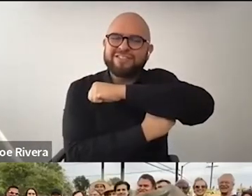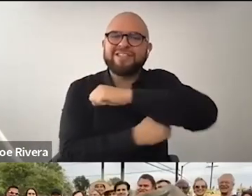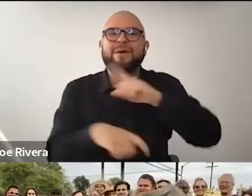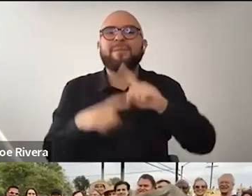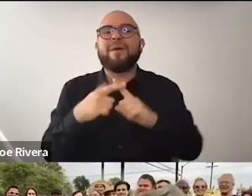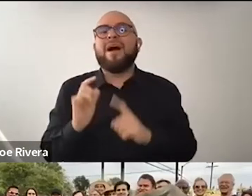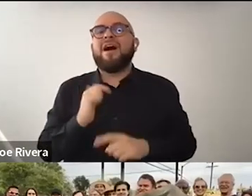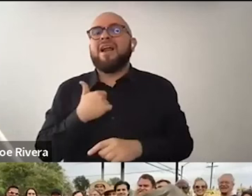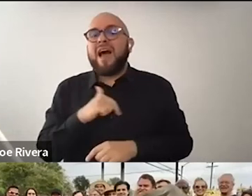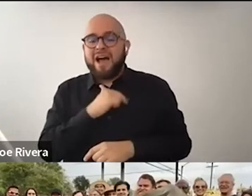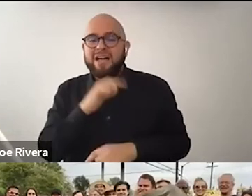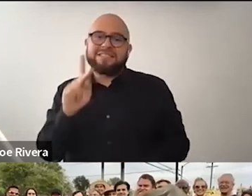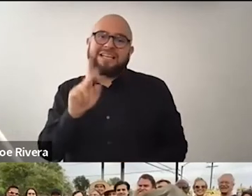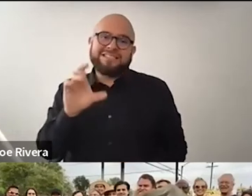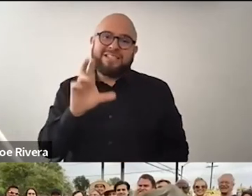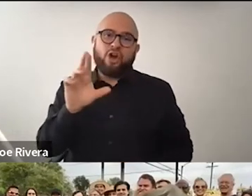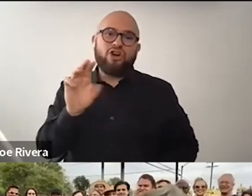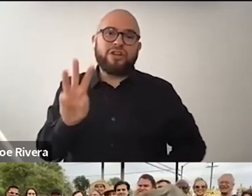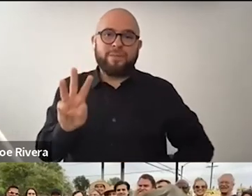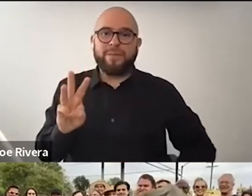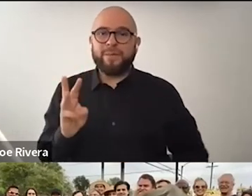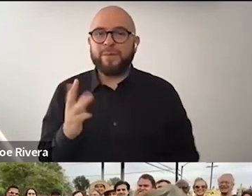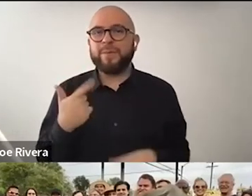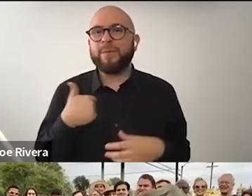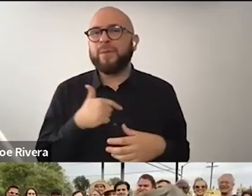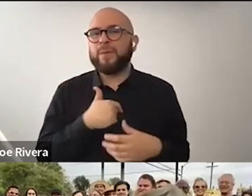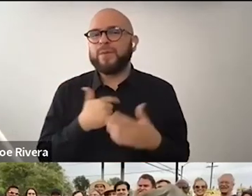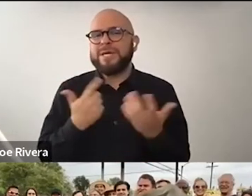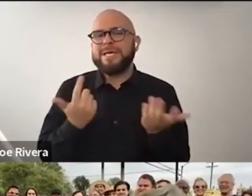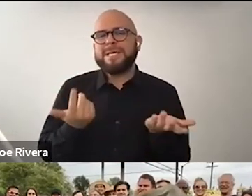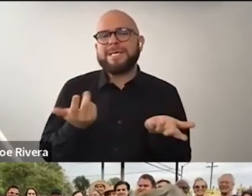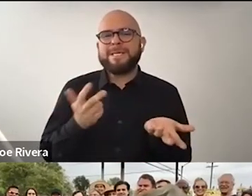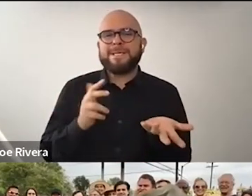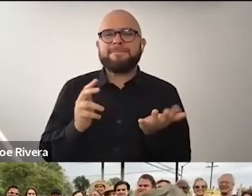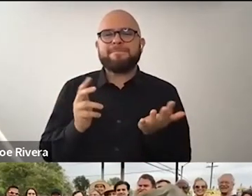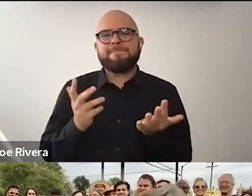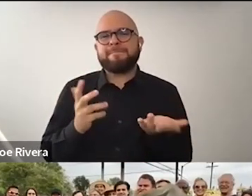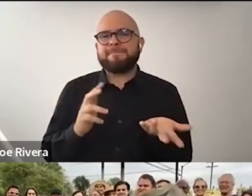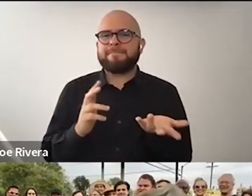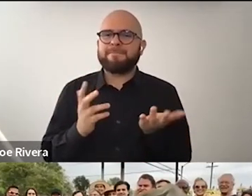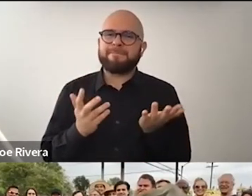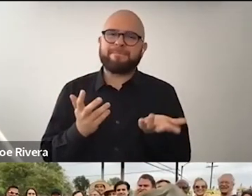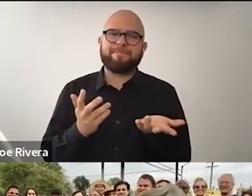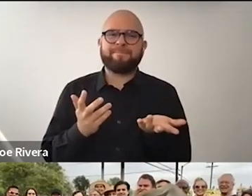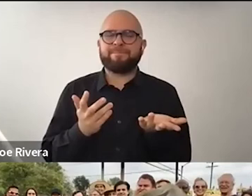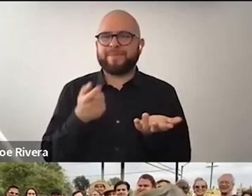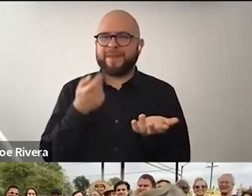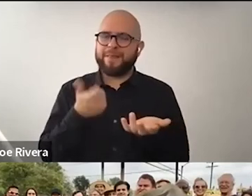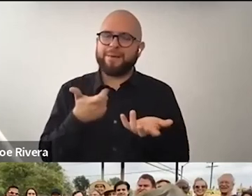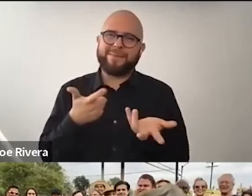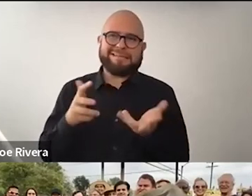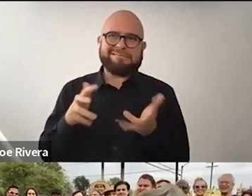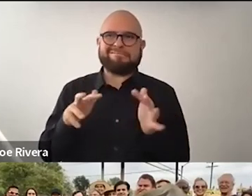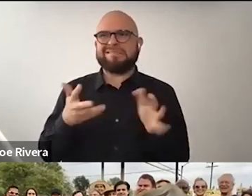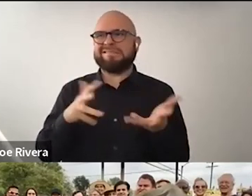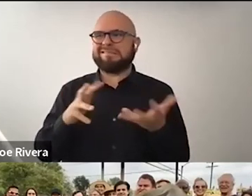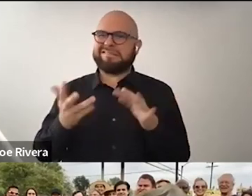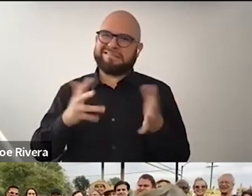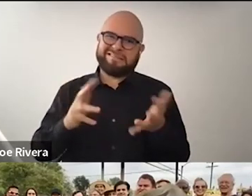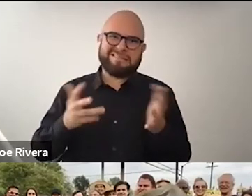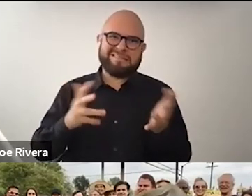essentially kind of in a world turmoil because we became union before the